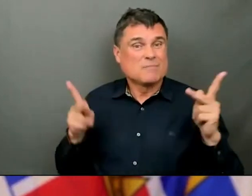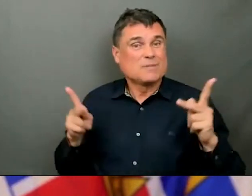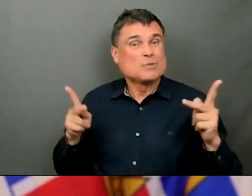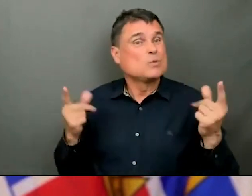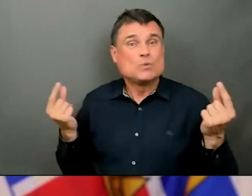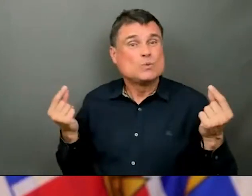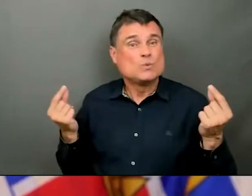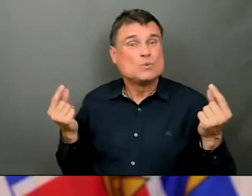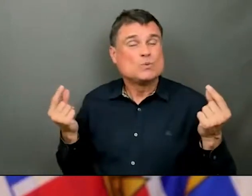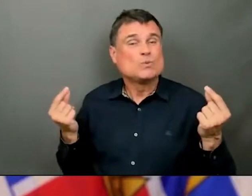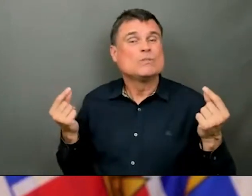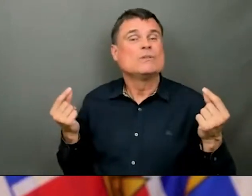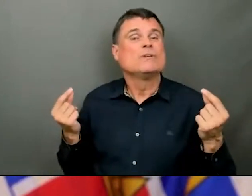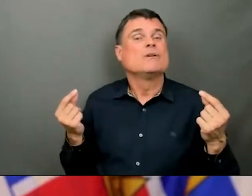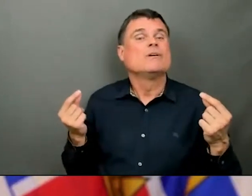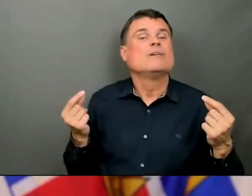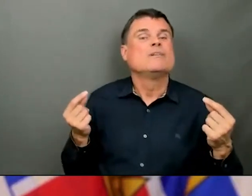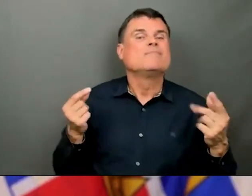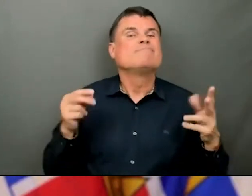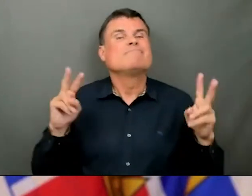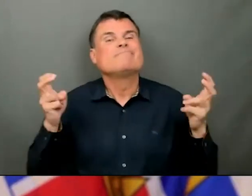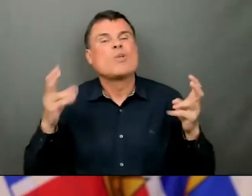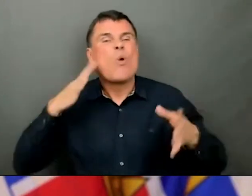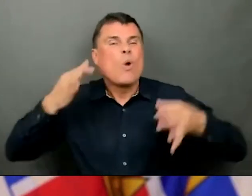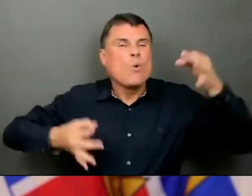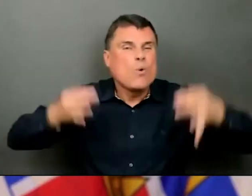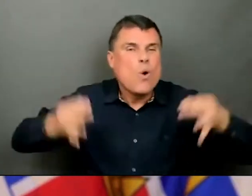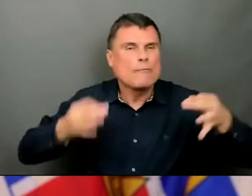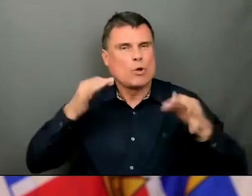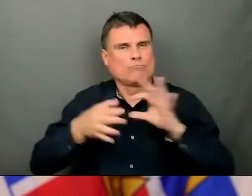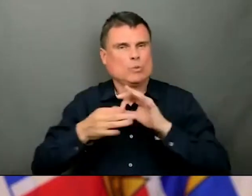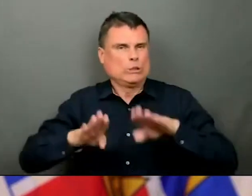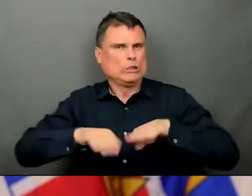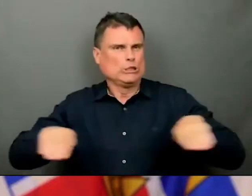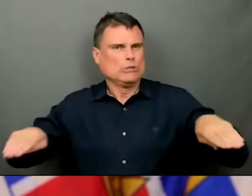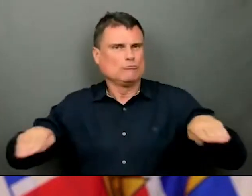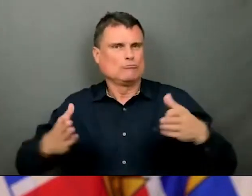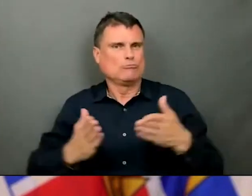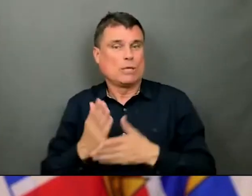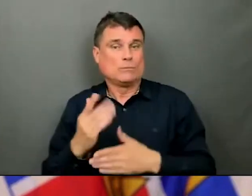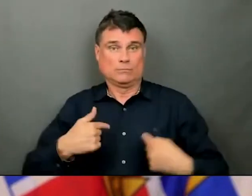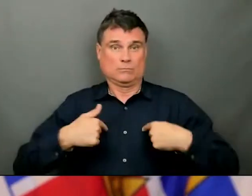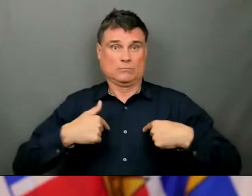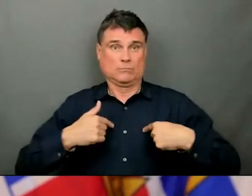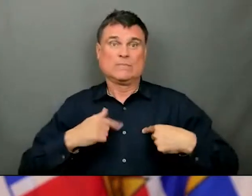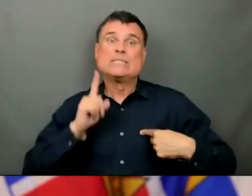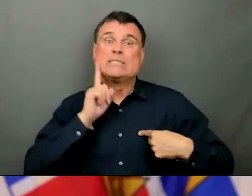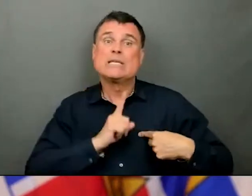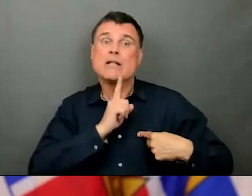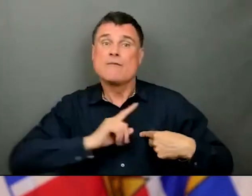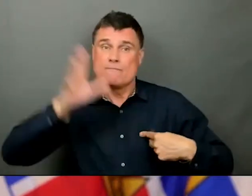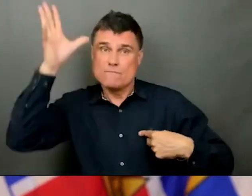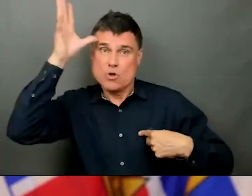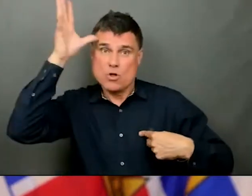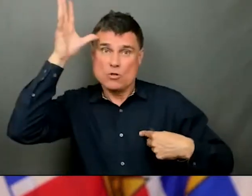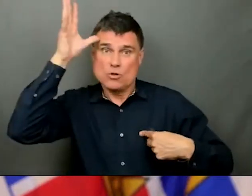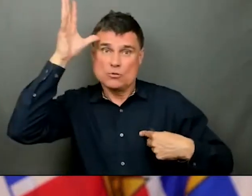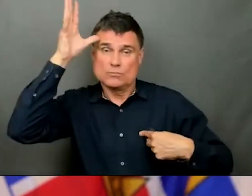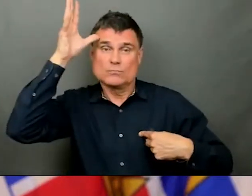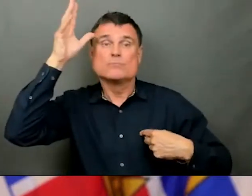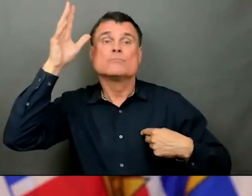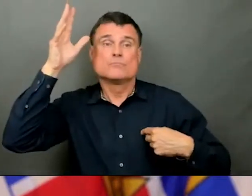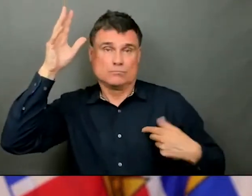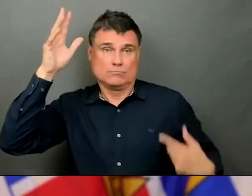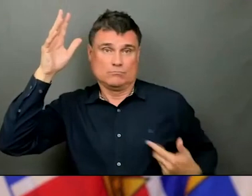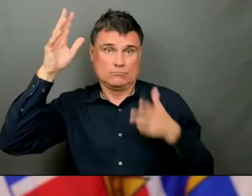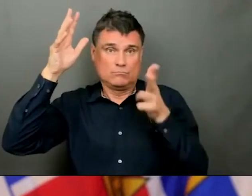issues, whether they're custody related or not. But I have a single father who, going into Mother's Day, does the exchange and then proceeds to watch